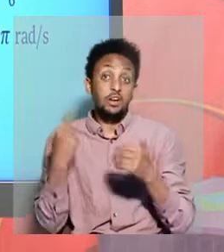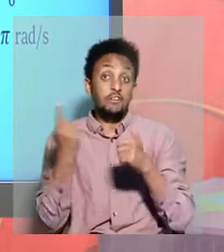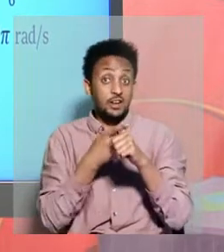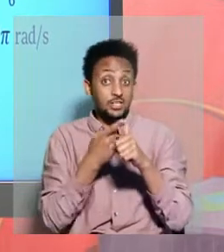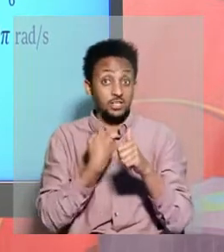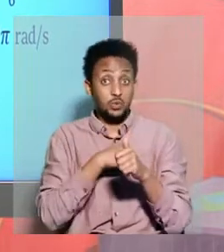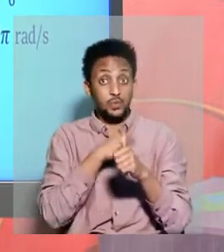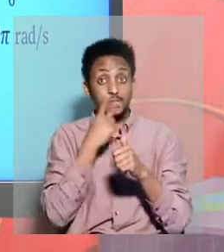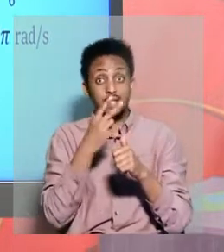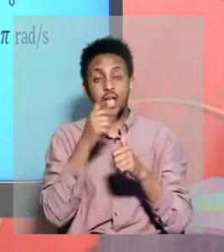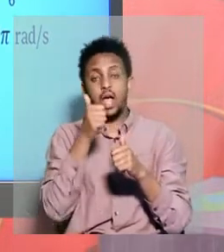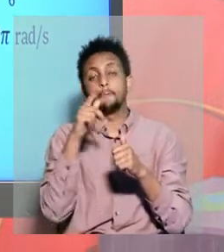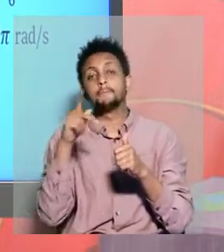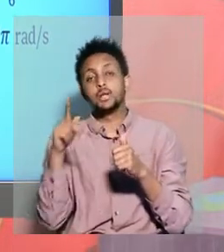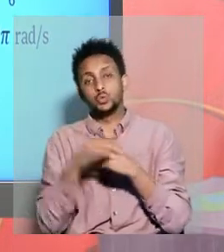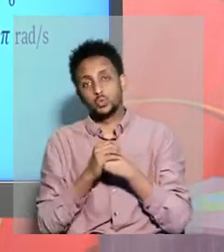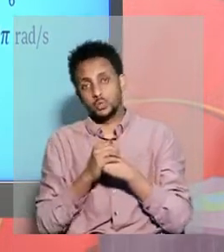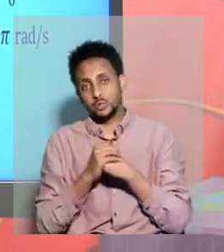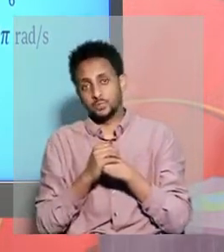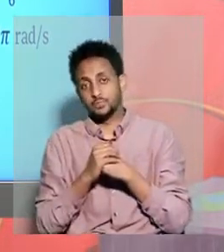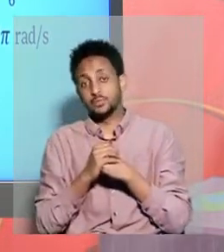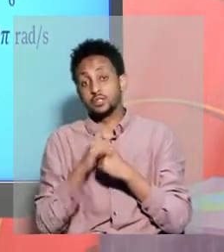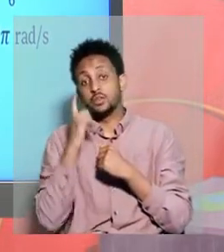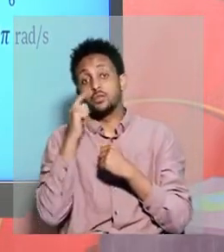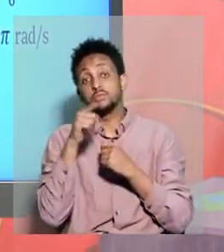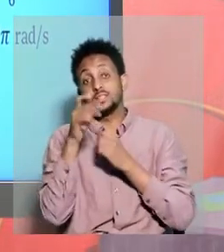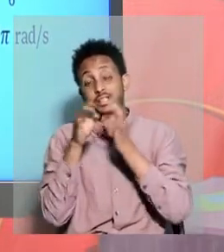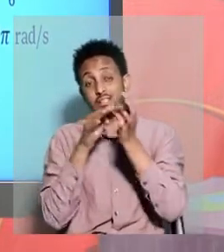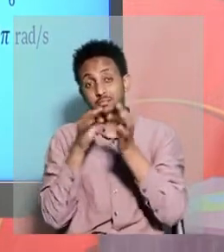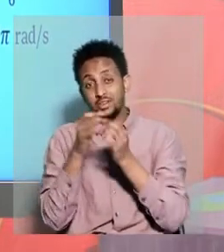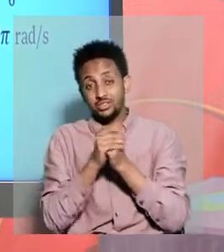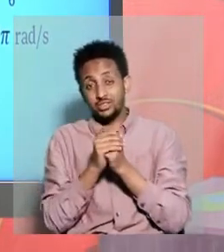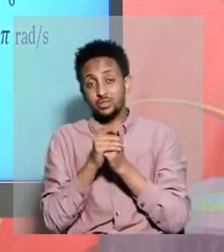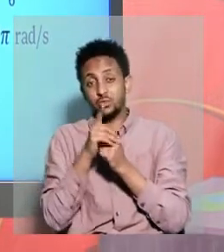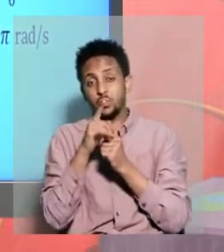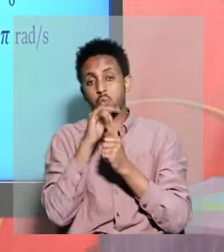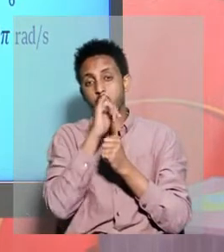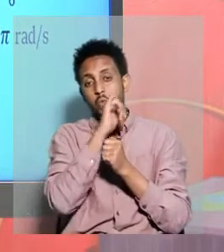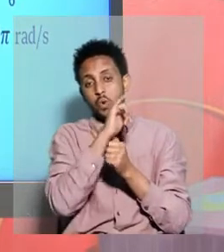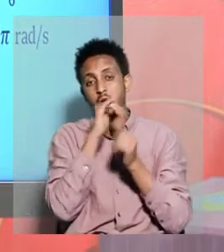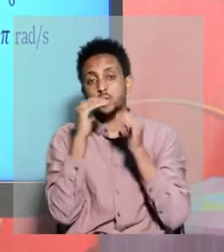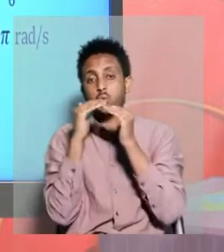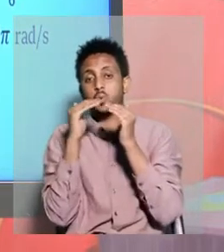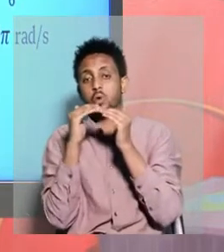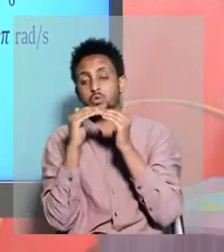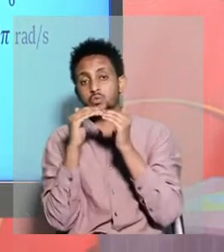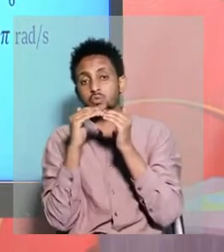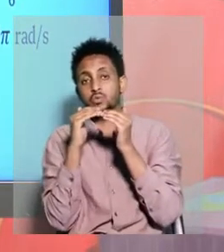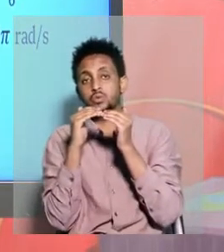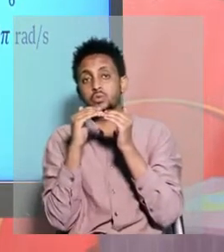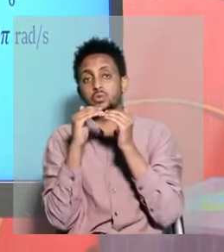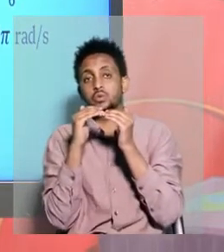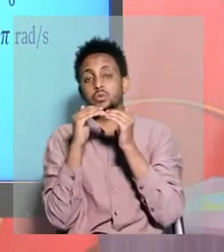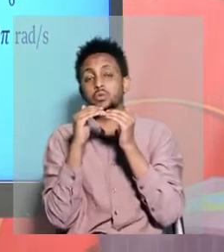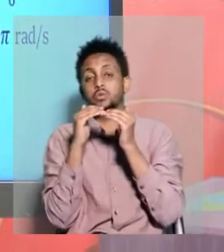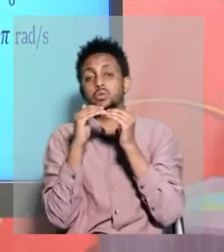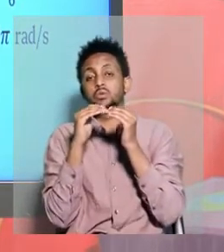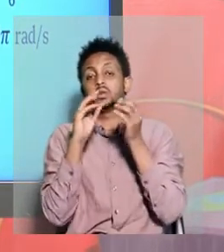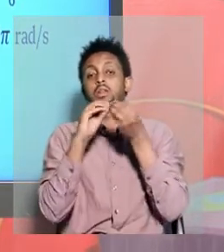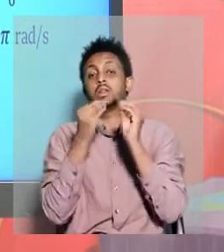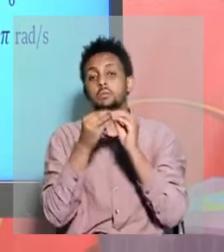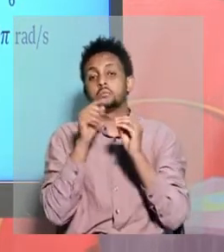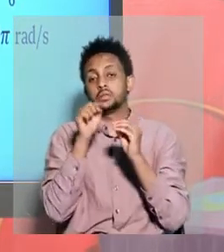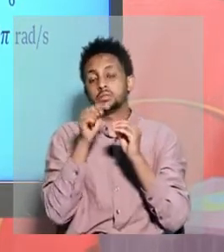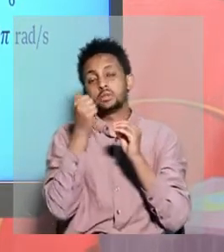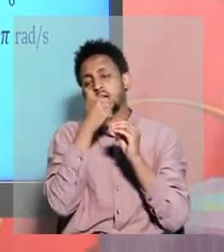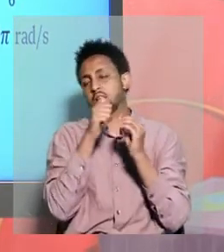first it says the amplitude. From this expression, it is y equals to the numbers